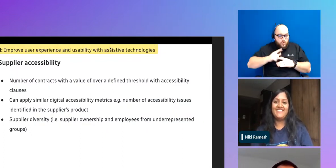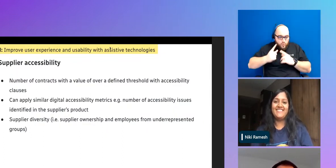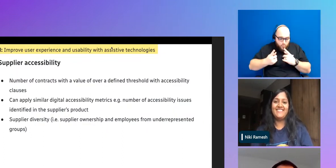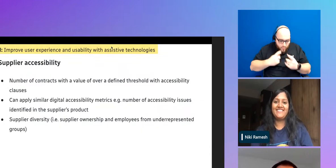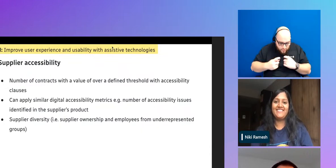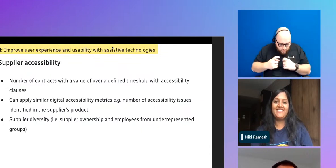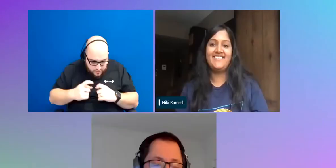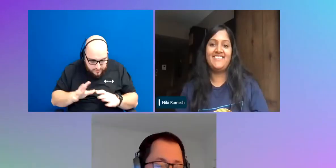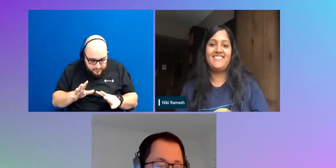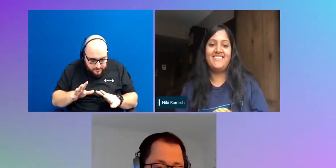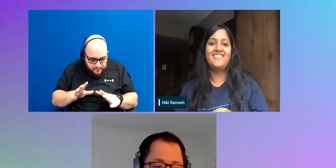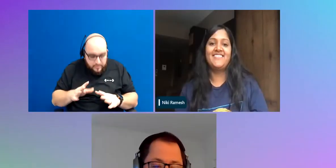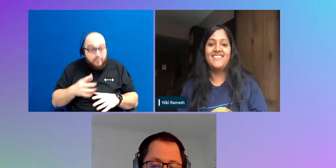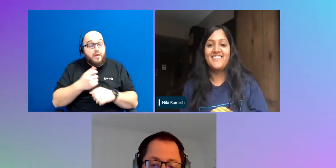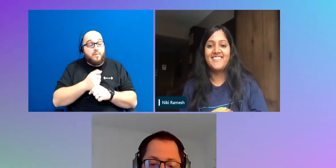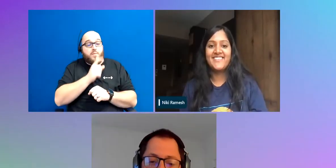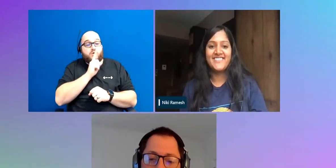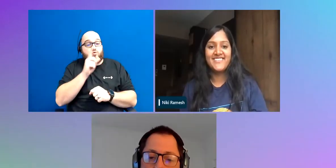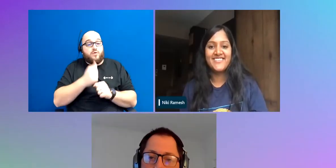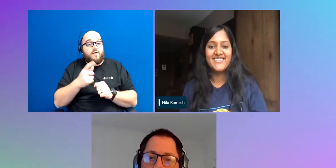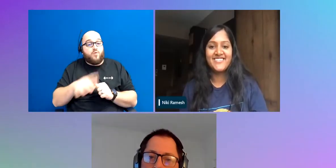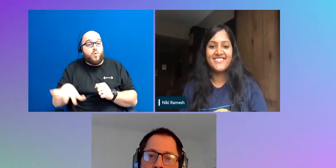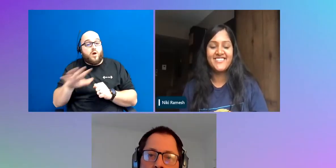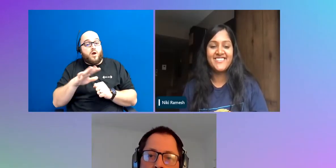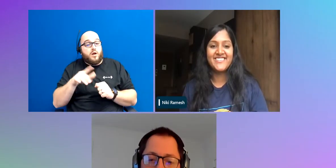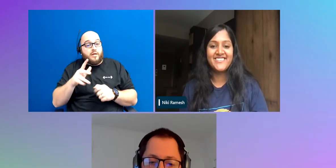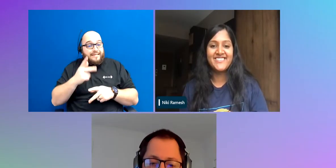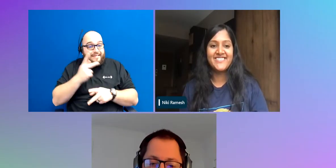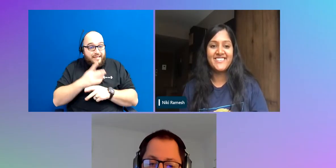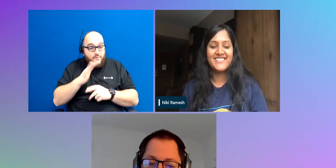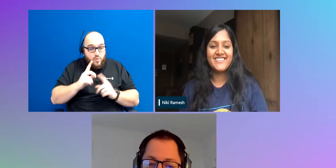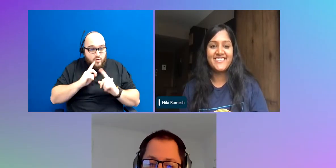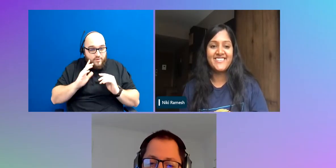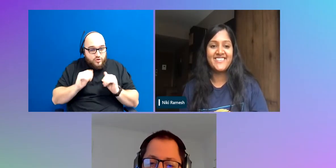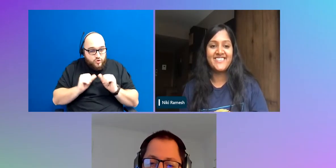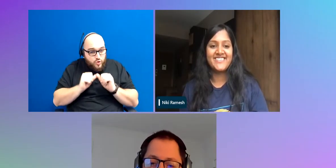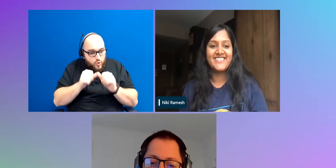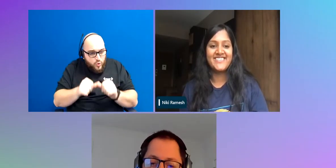Make sure everyone here to keep the conversation going on